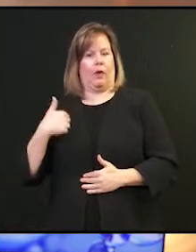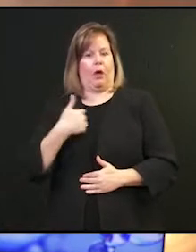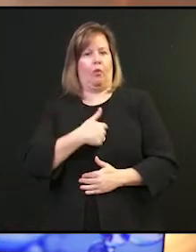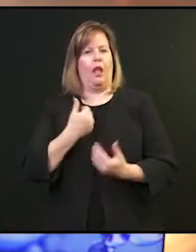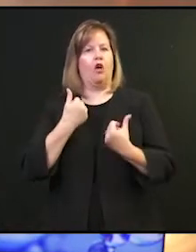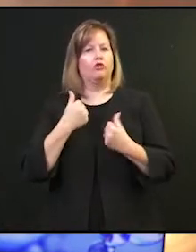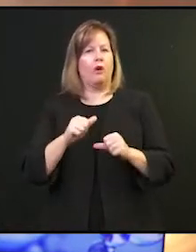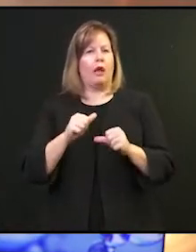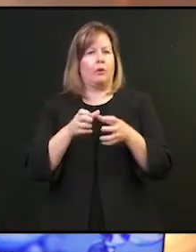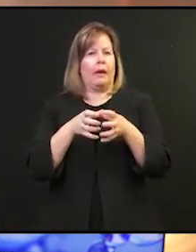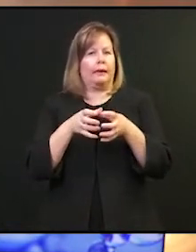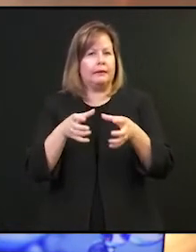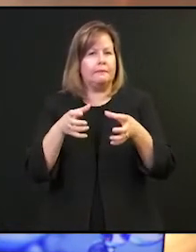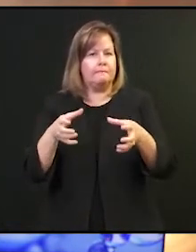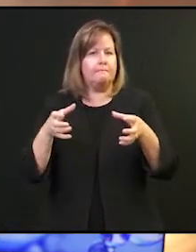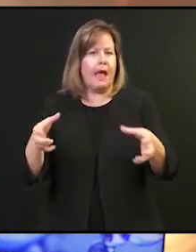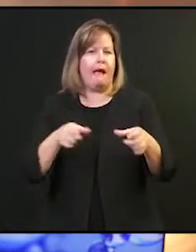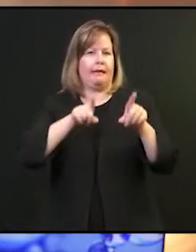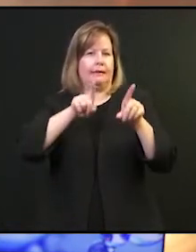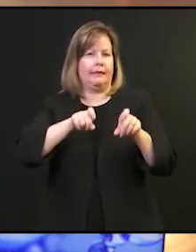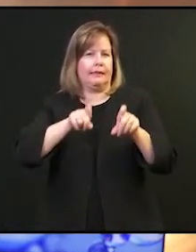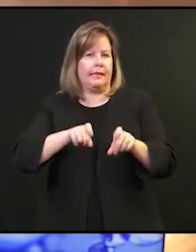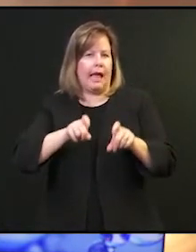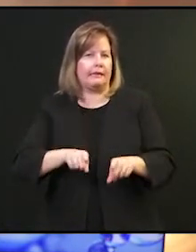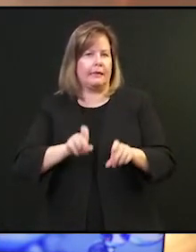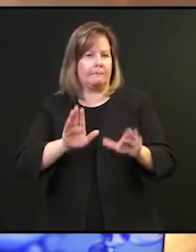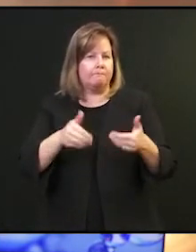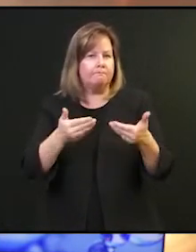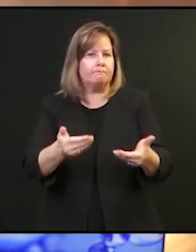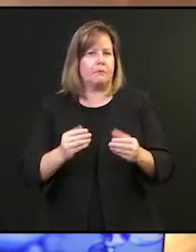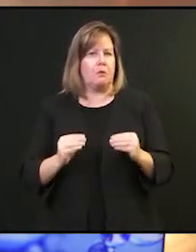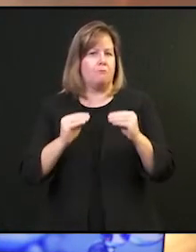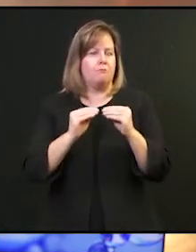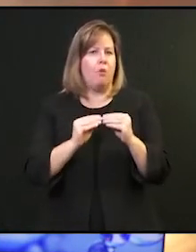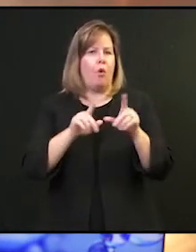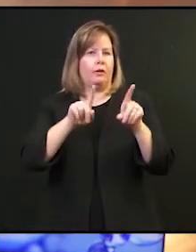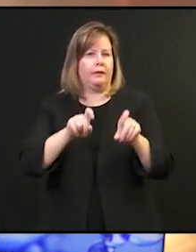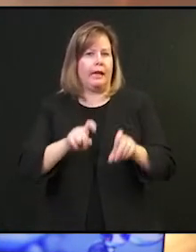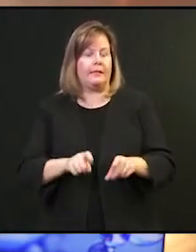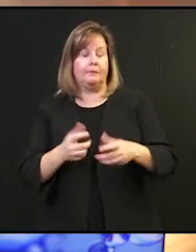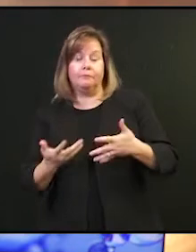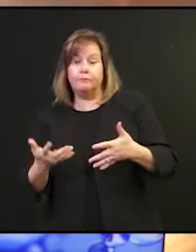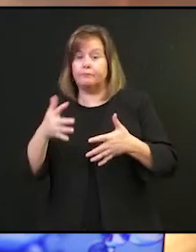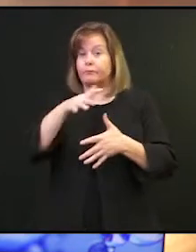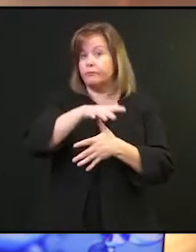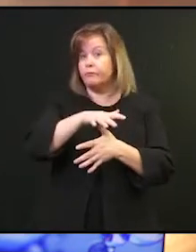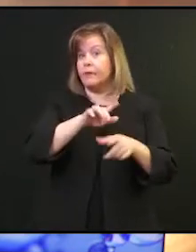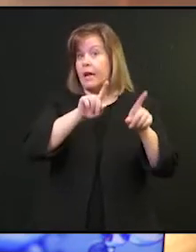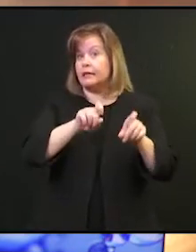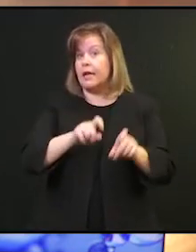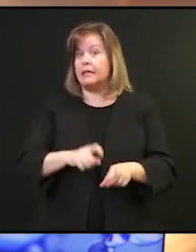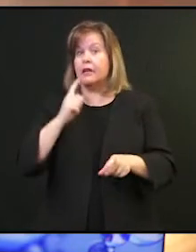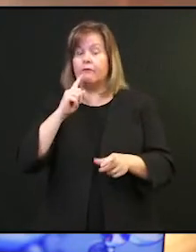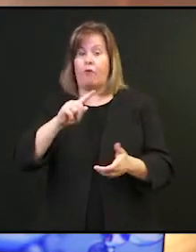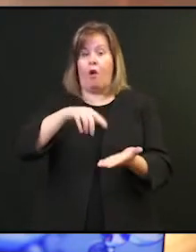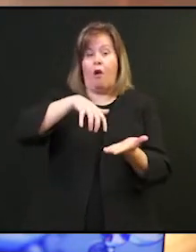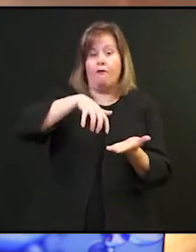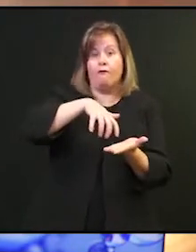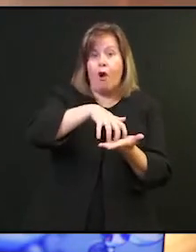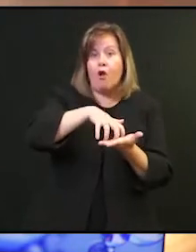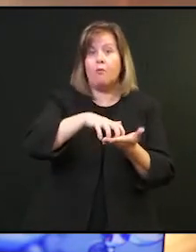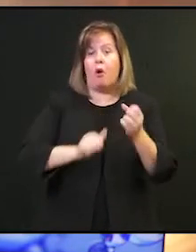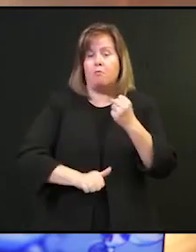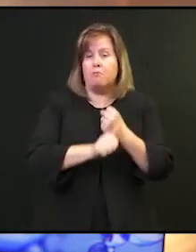expand our testing and really to focus on testing on our most vulnerable populations and our high-risk populations and